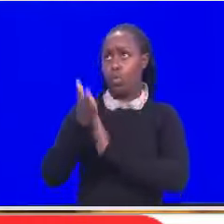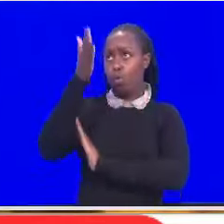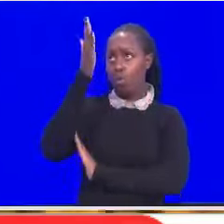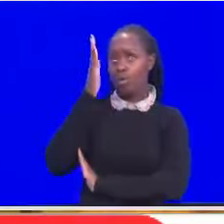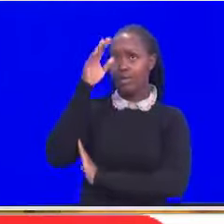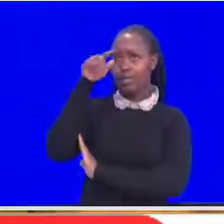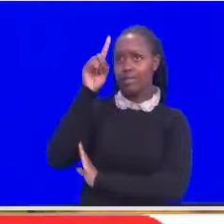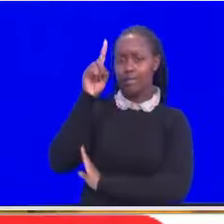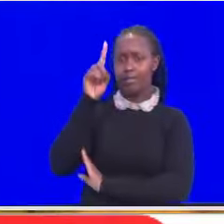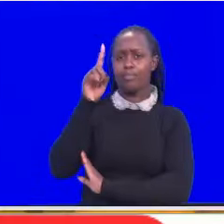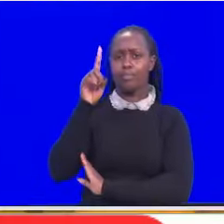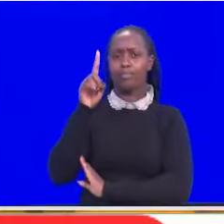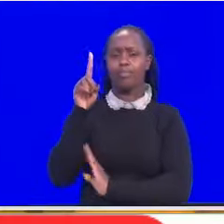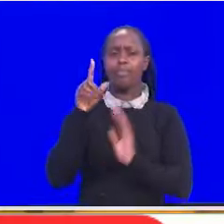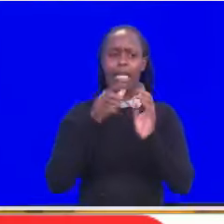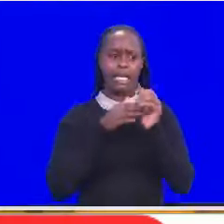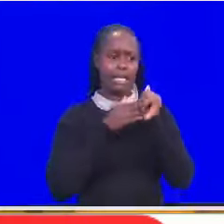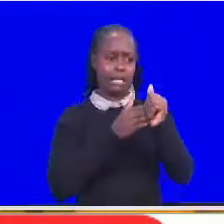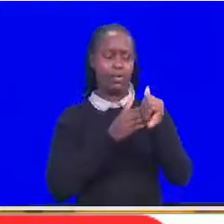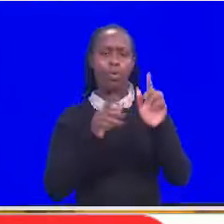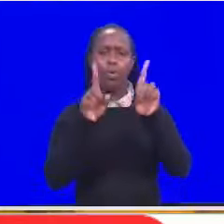It takes a strong heart